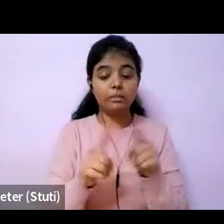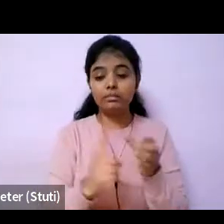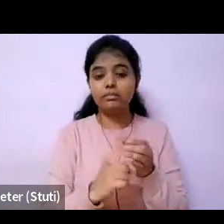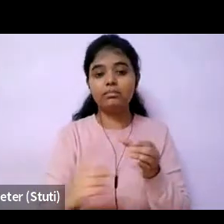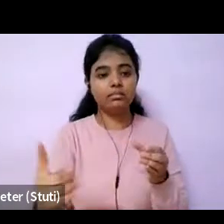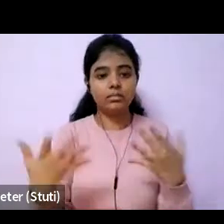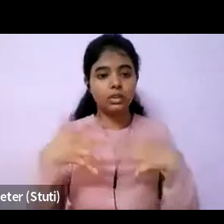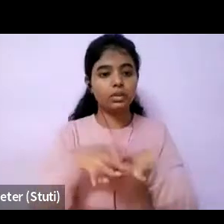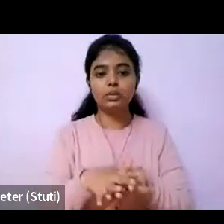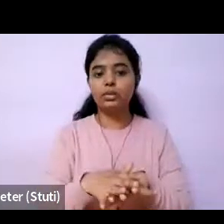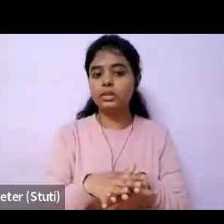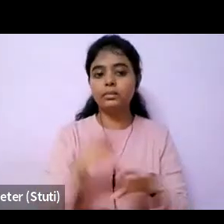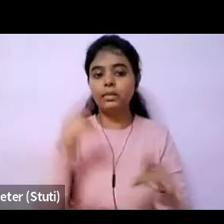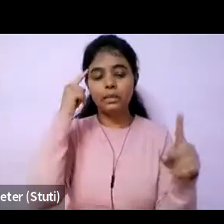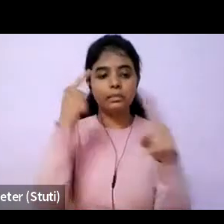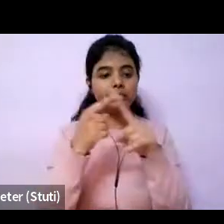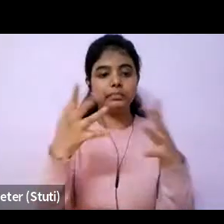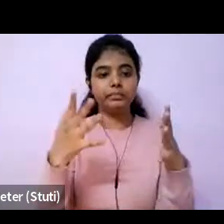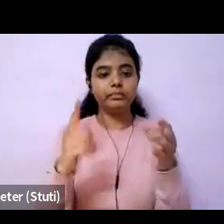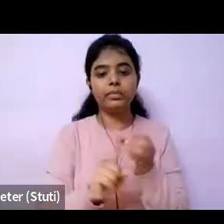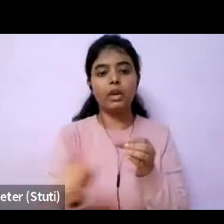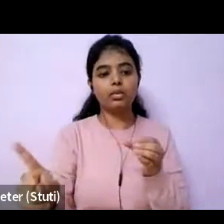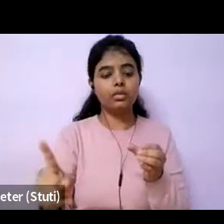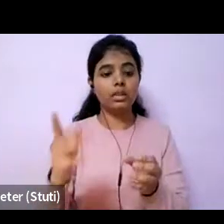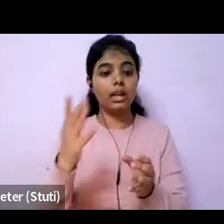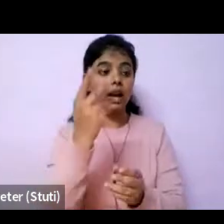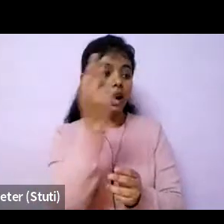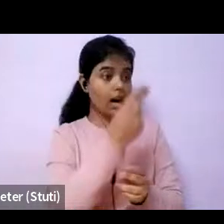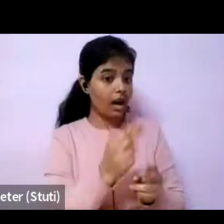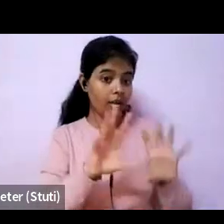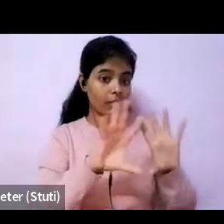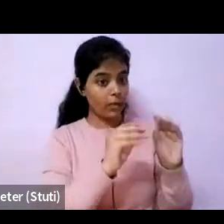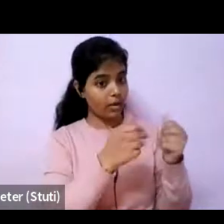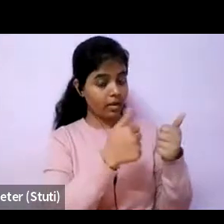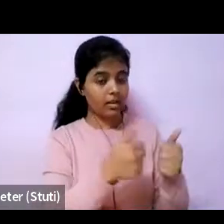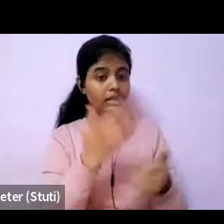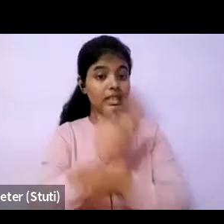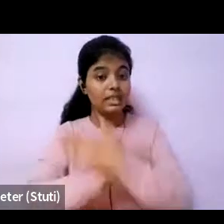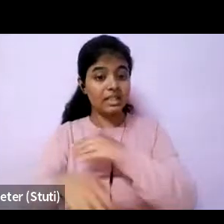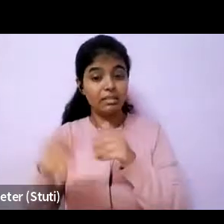the non-professional artists. But however,